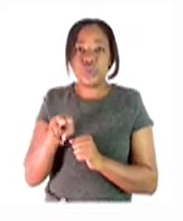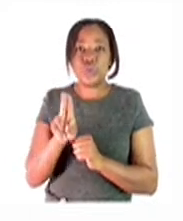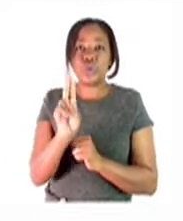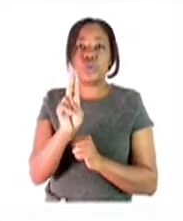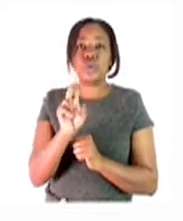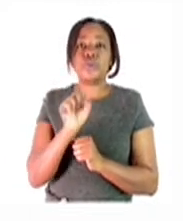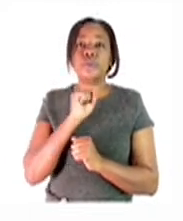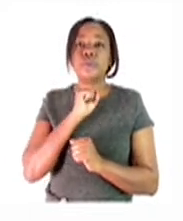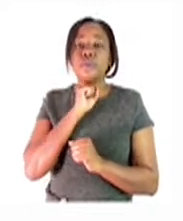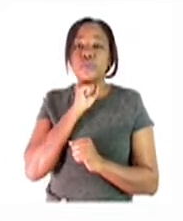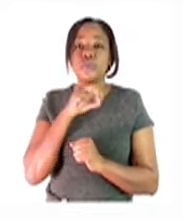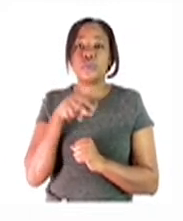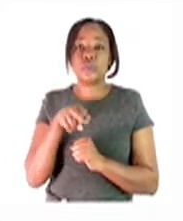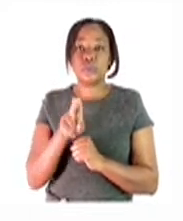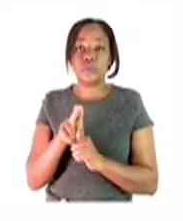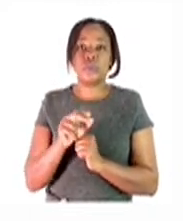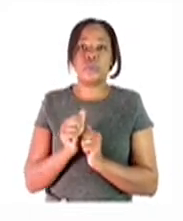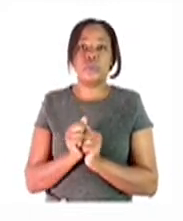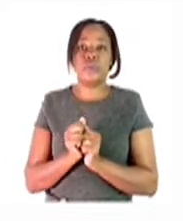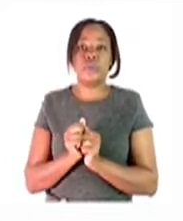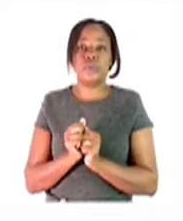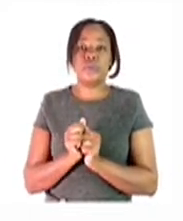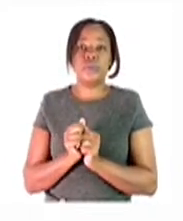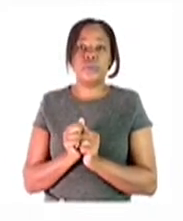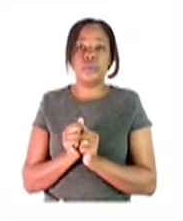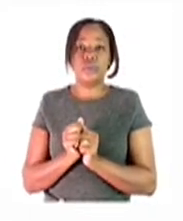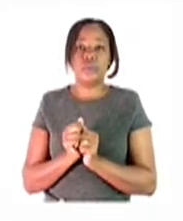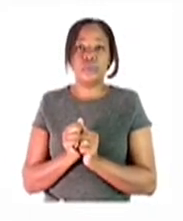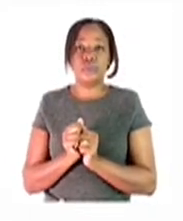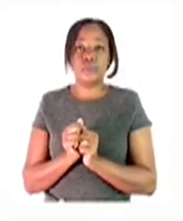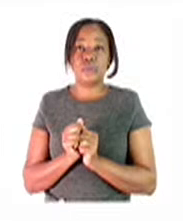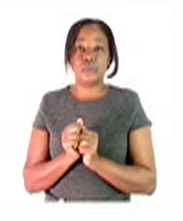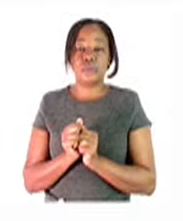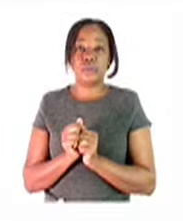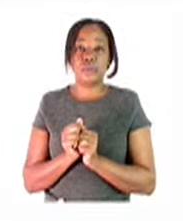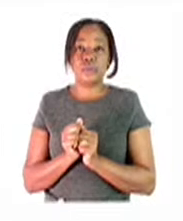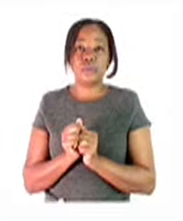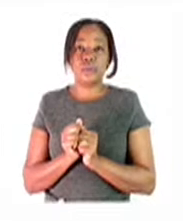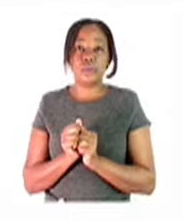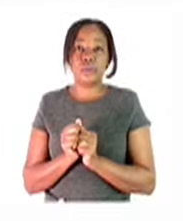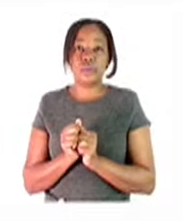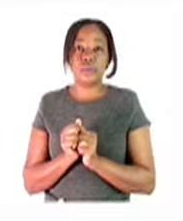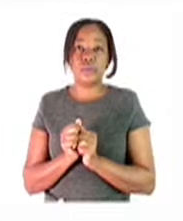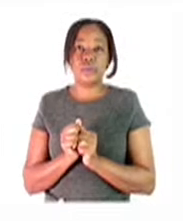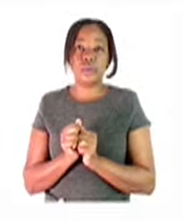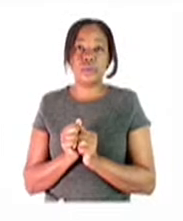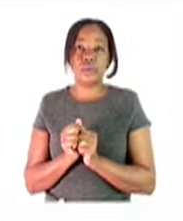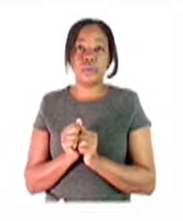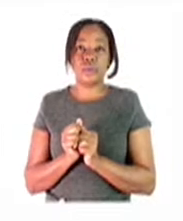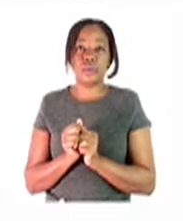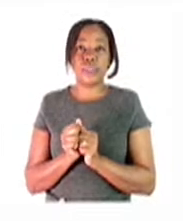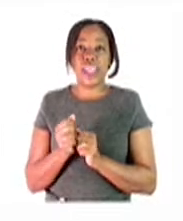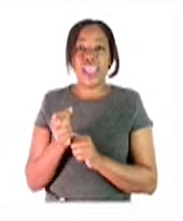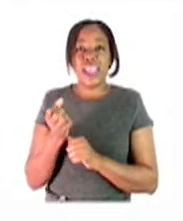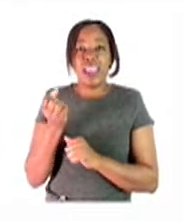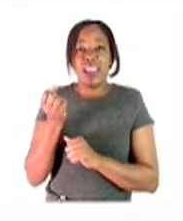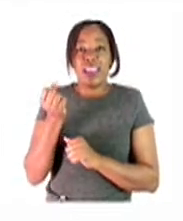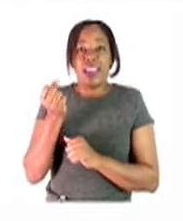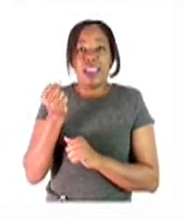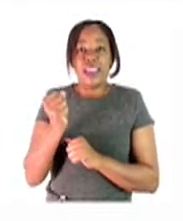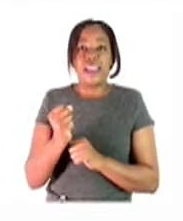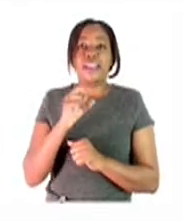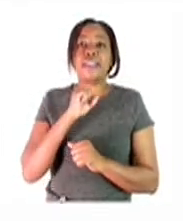sound that we hear. And we can get that sound in words like flew, like if I